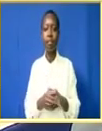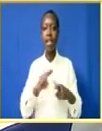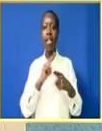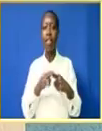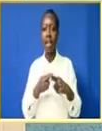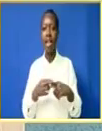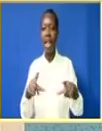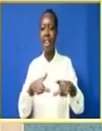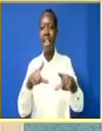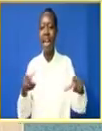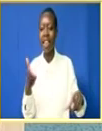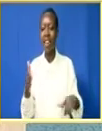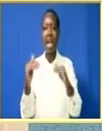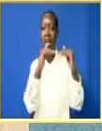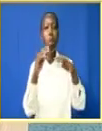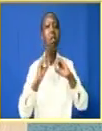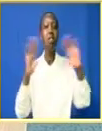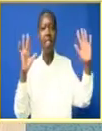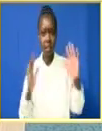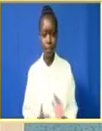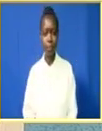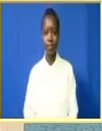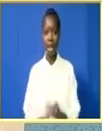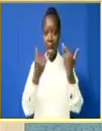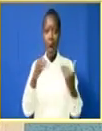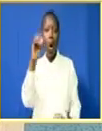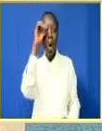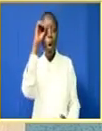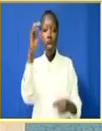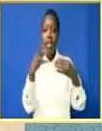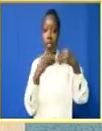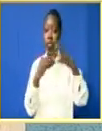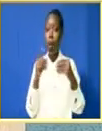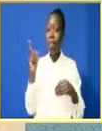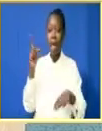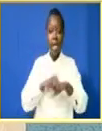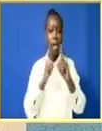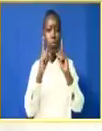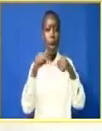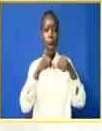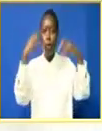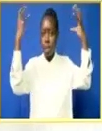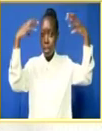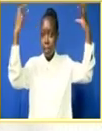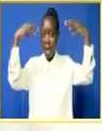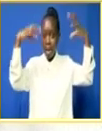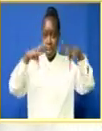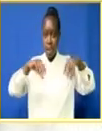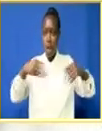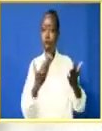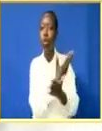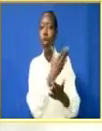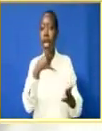really annoying. Exactly. Yeah. So, the holes. Mm-hmm. So, when you talk about splash erosion, mm-hmm. it involves leaving